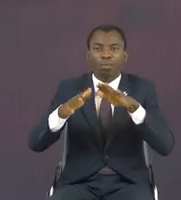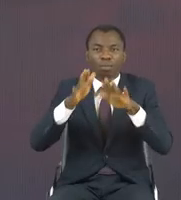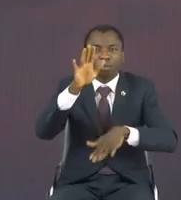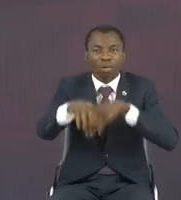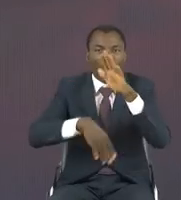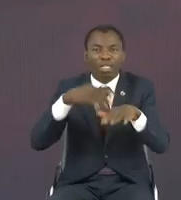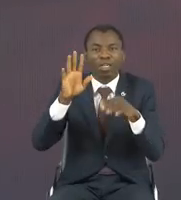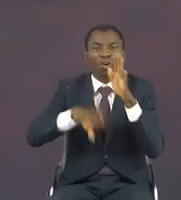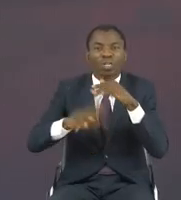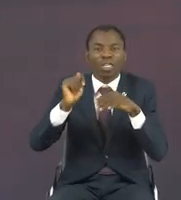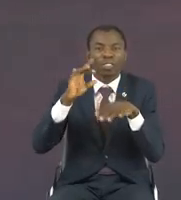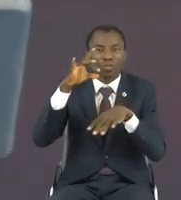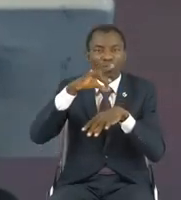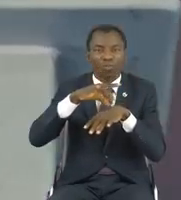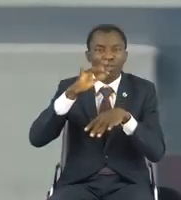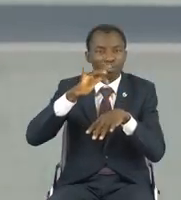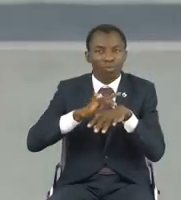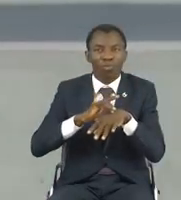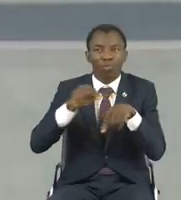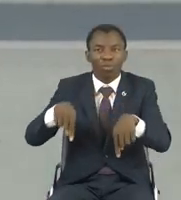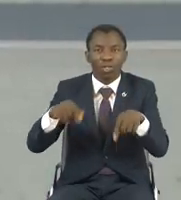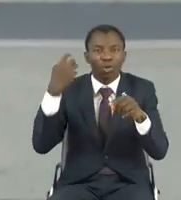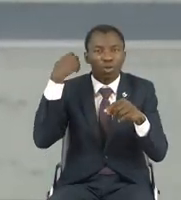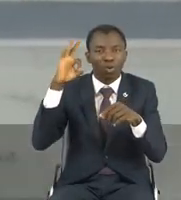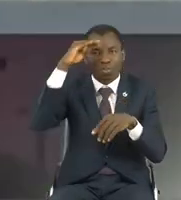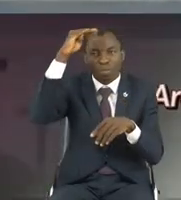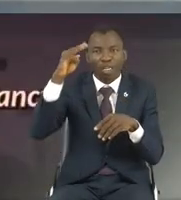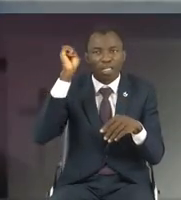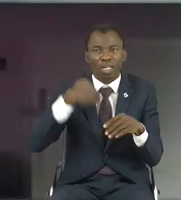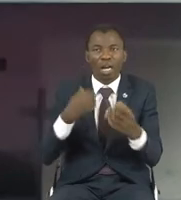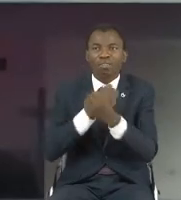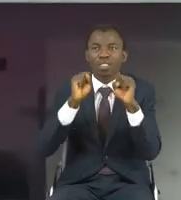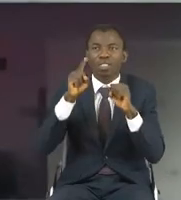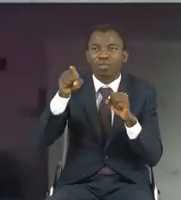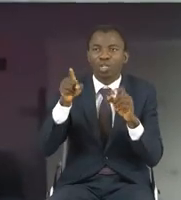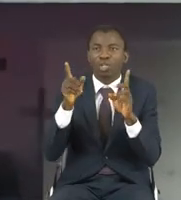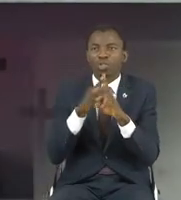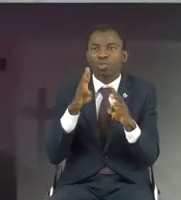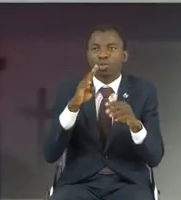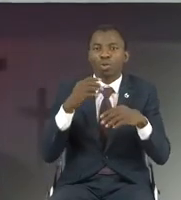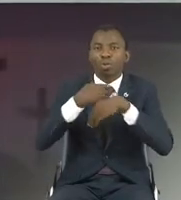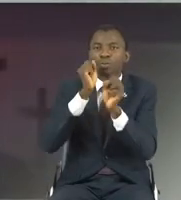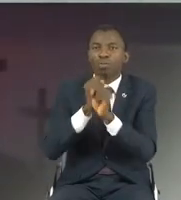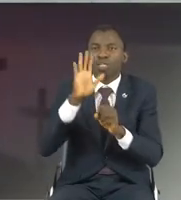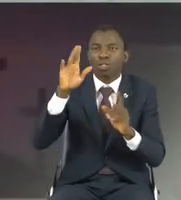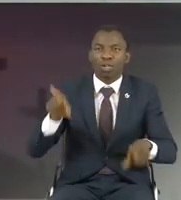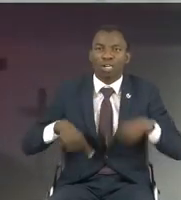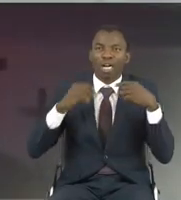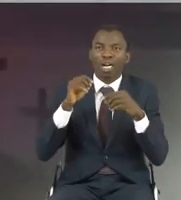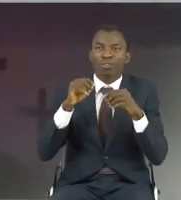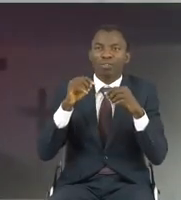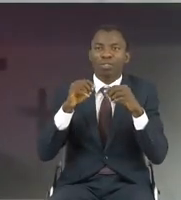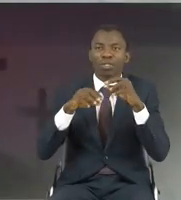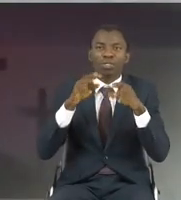men. He has saved you to make your life salty, so you